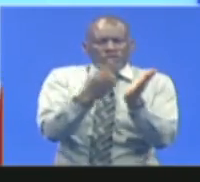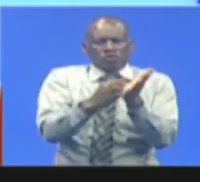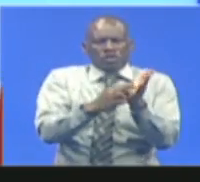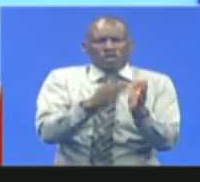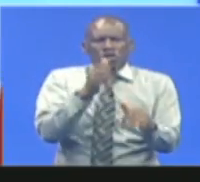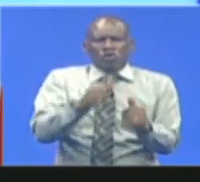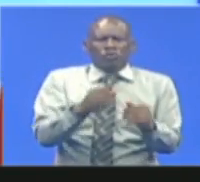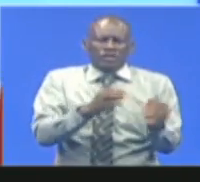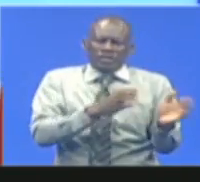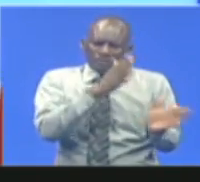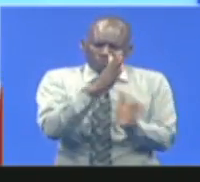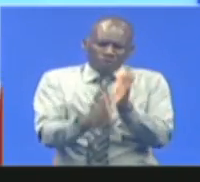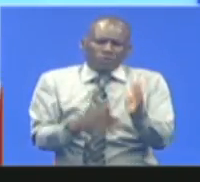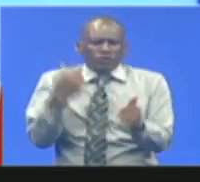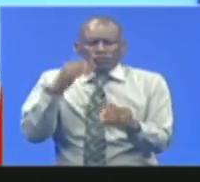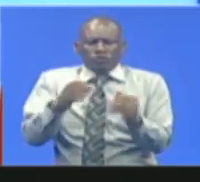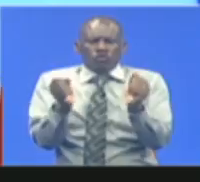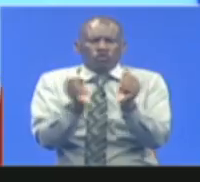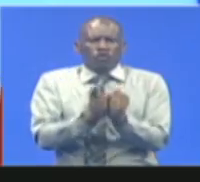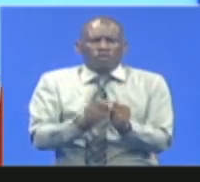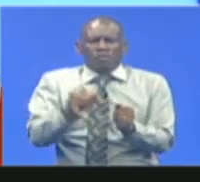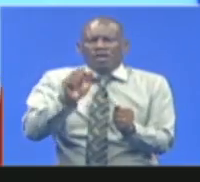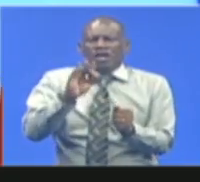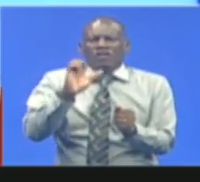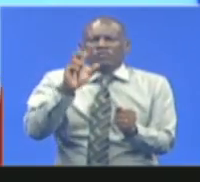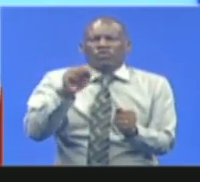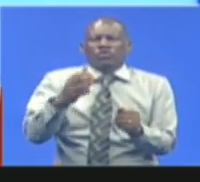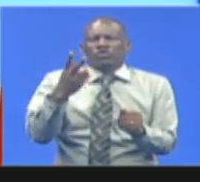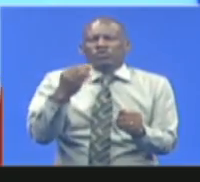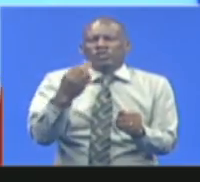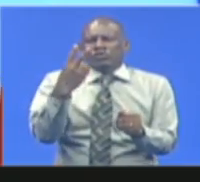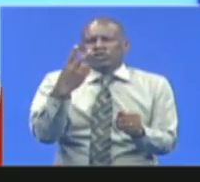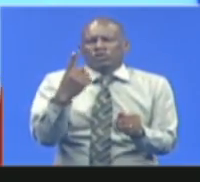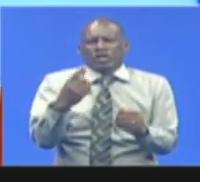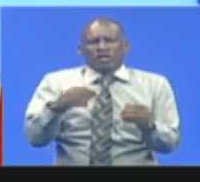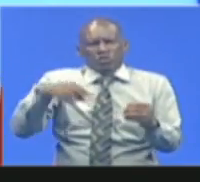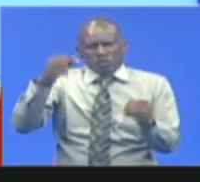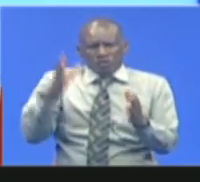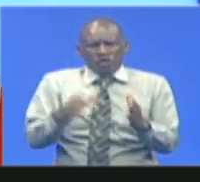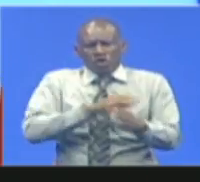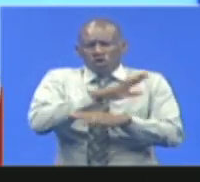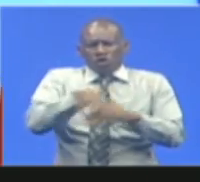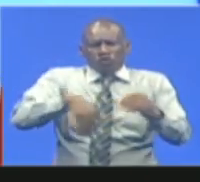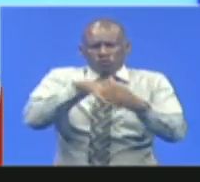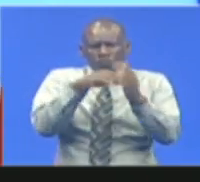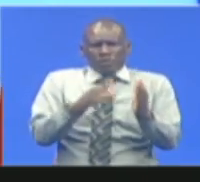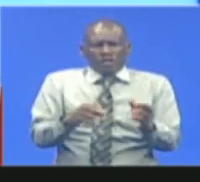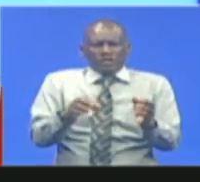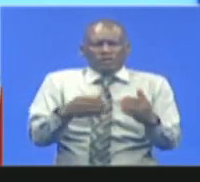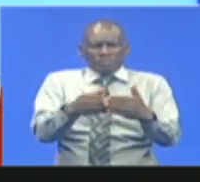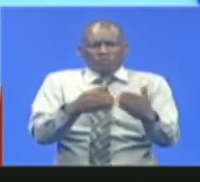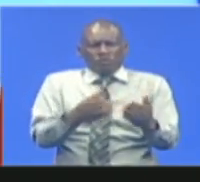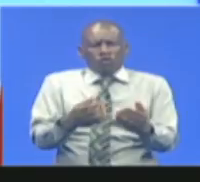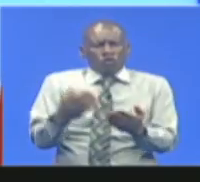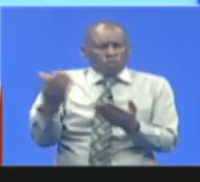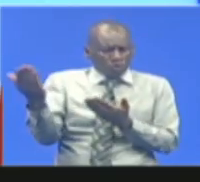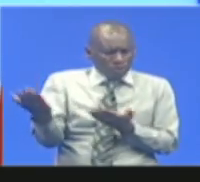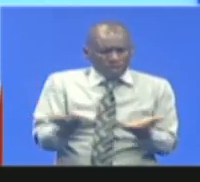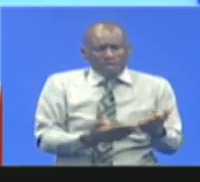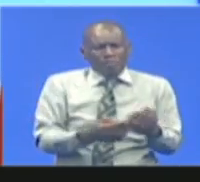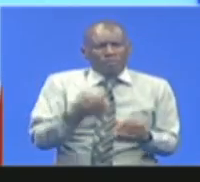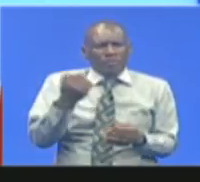as a preparation for November's AFCON 2021 qualifiers. All players initially called up have checked in, with Ayub Timbe